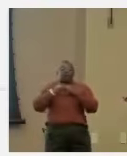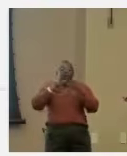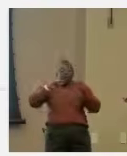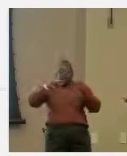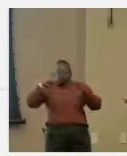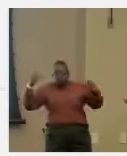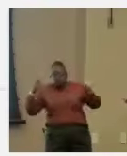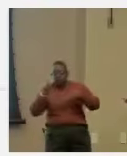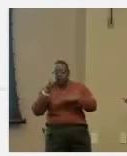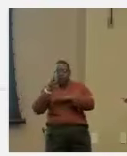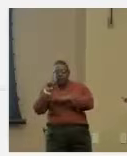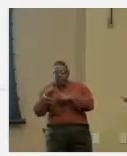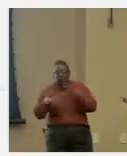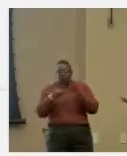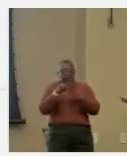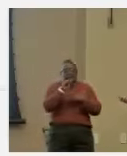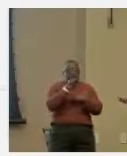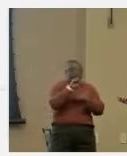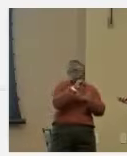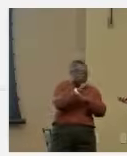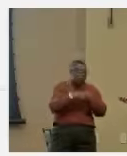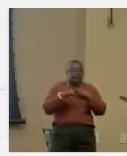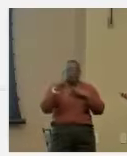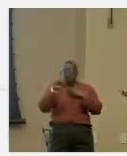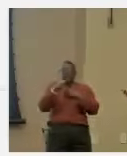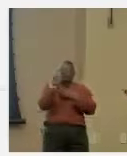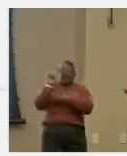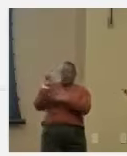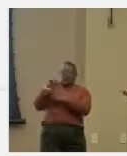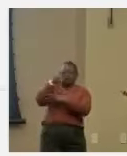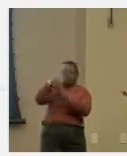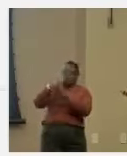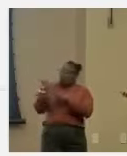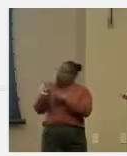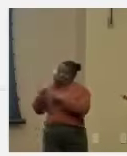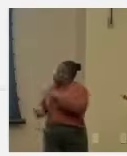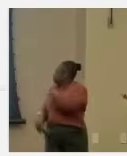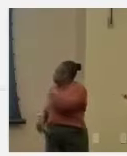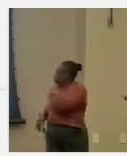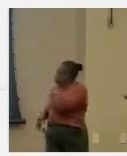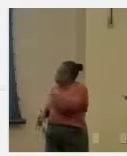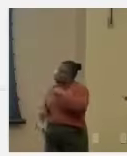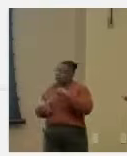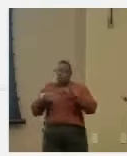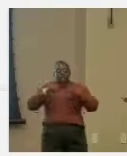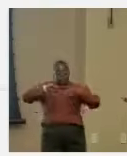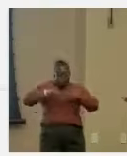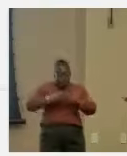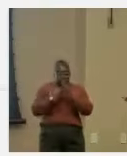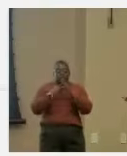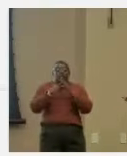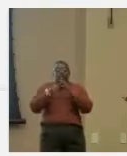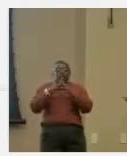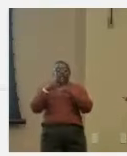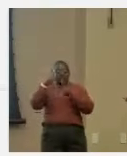double-stranded DNA, and we have ANA and other lupus-related antibodies. It can cause the activation, the